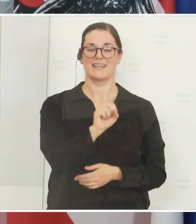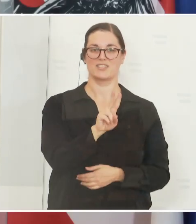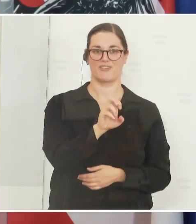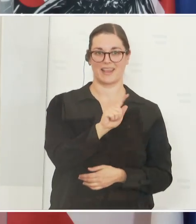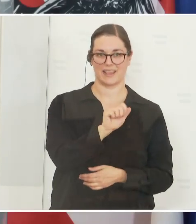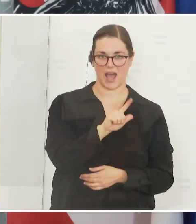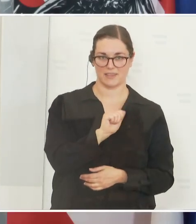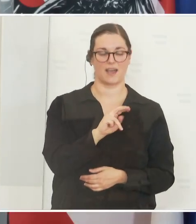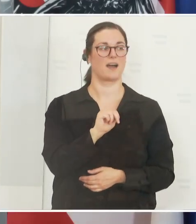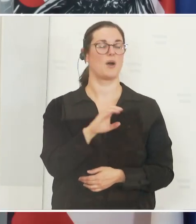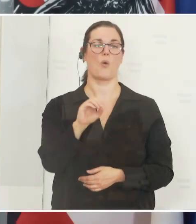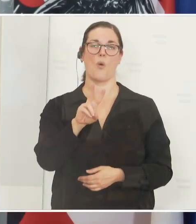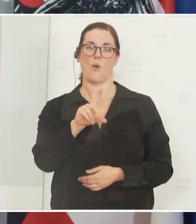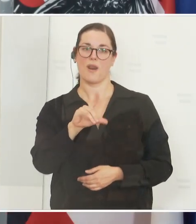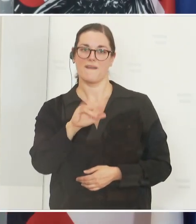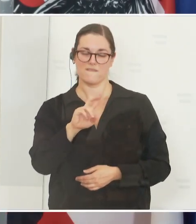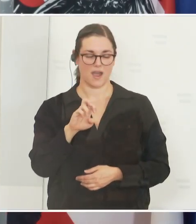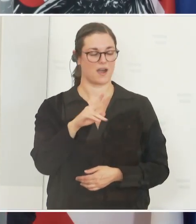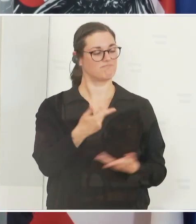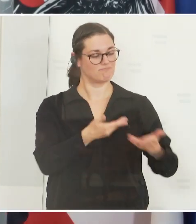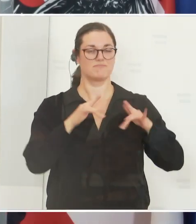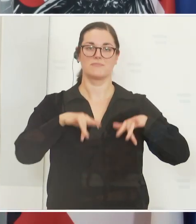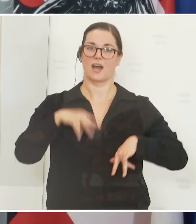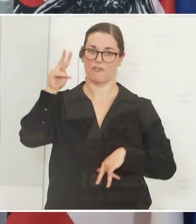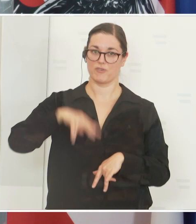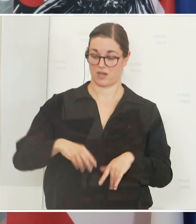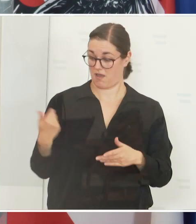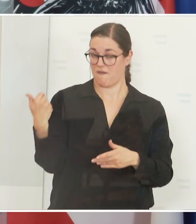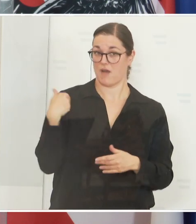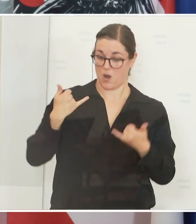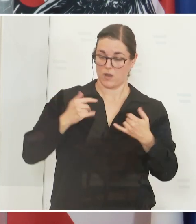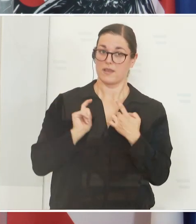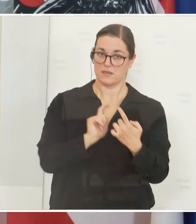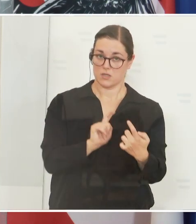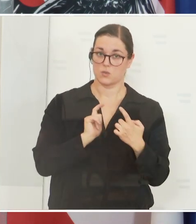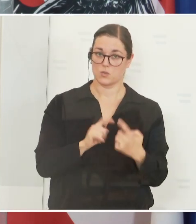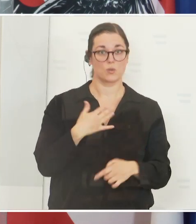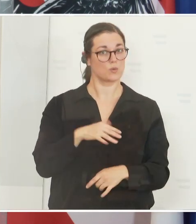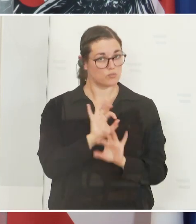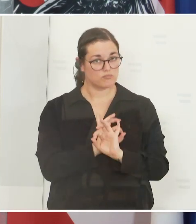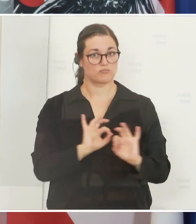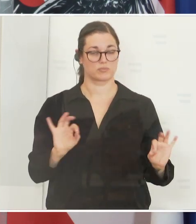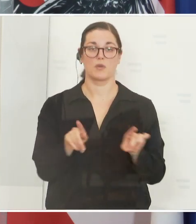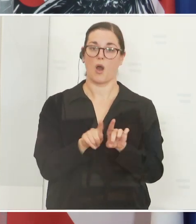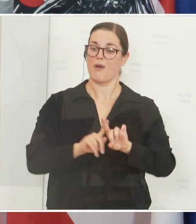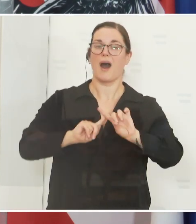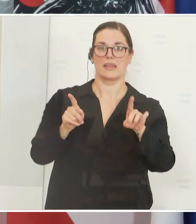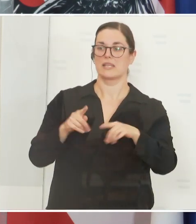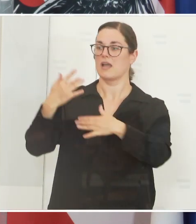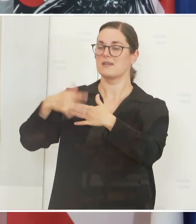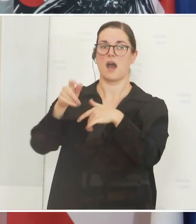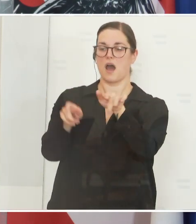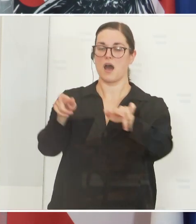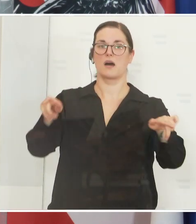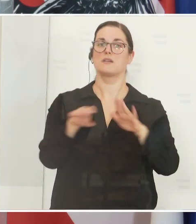Vienna. I think we had an excellent discussion today together with our other high-level guests, despite the